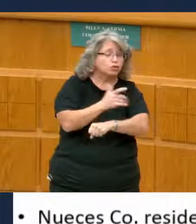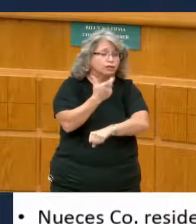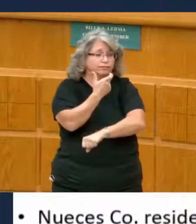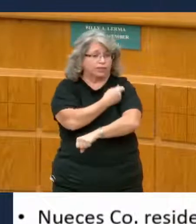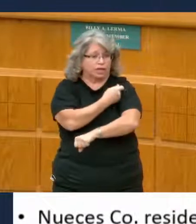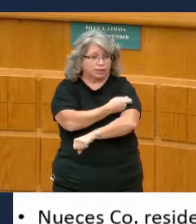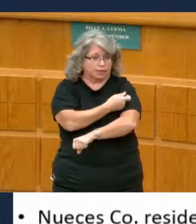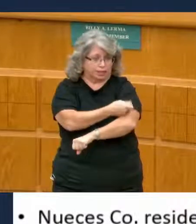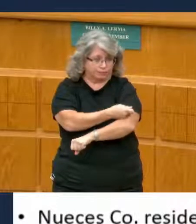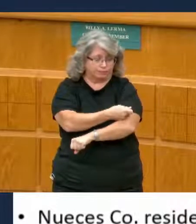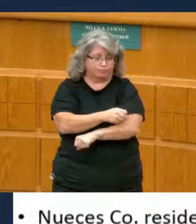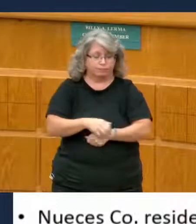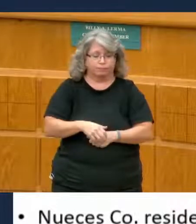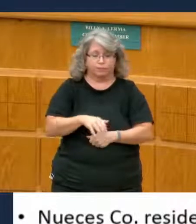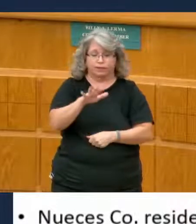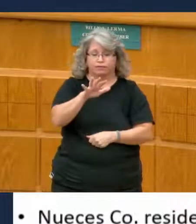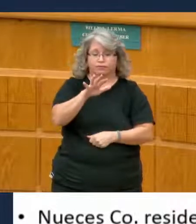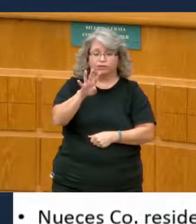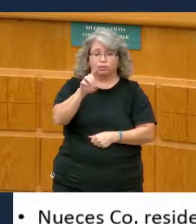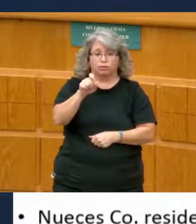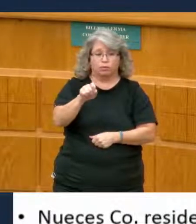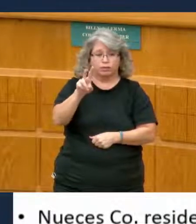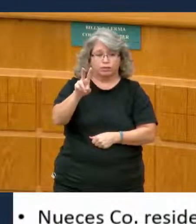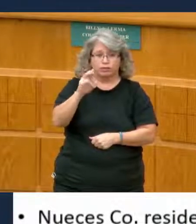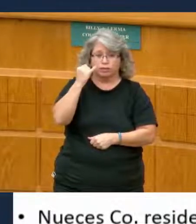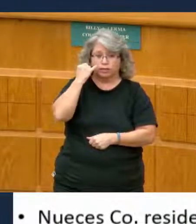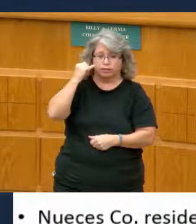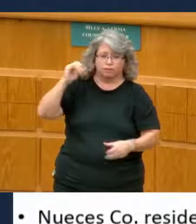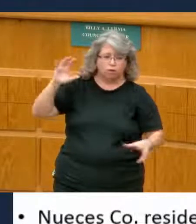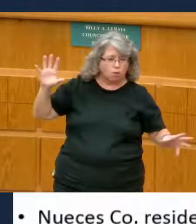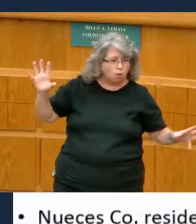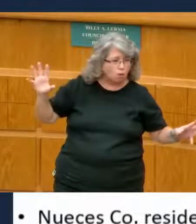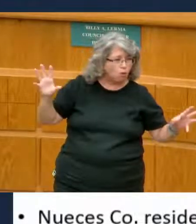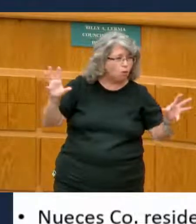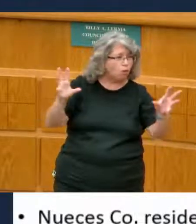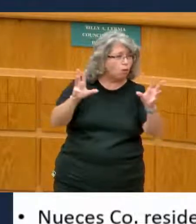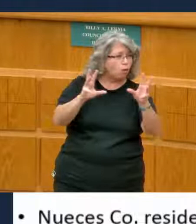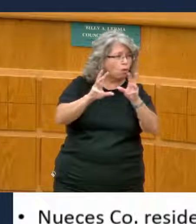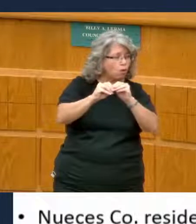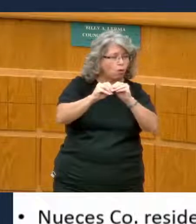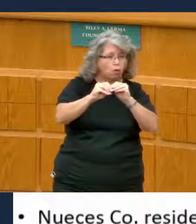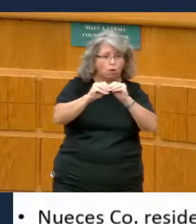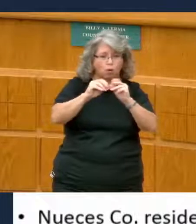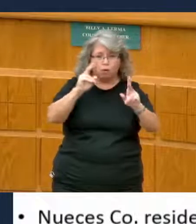County? 54.2. If you look at the whole population, and that's how you should be